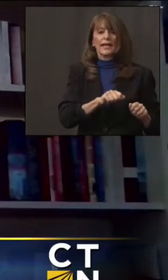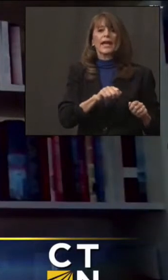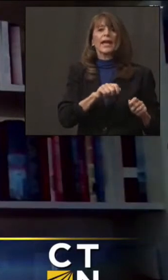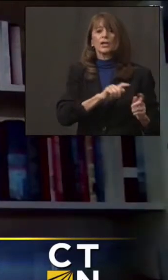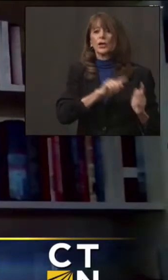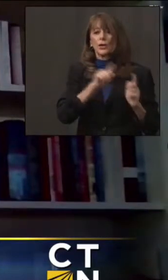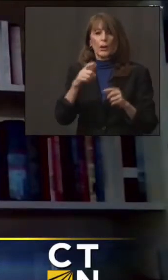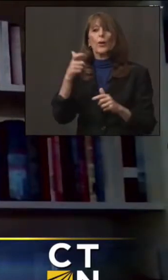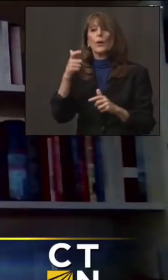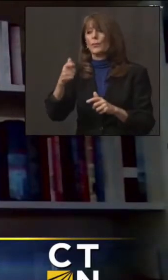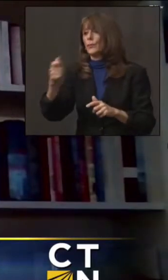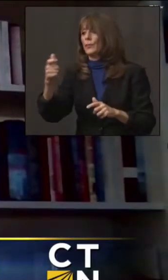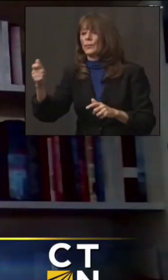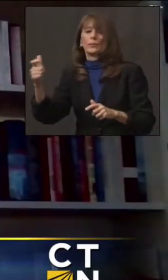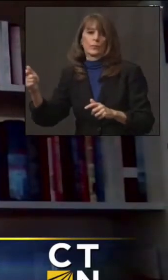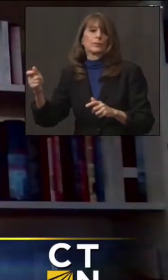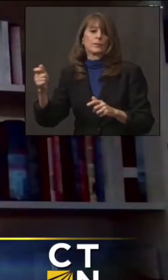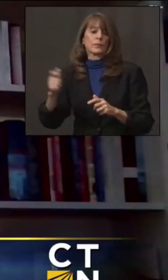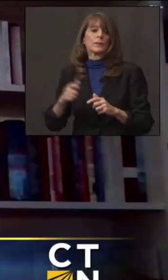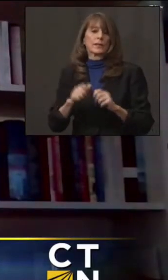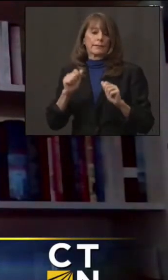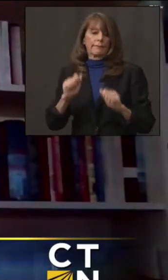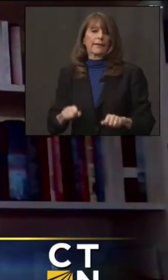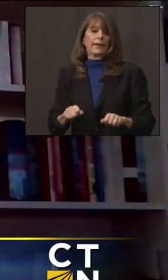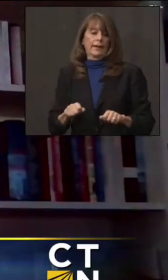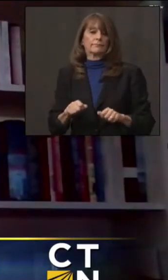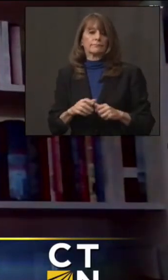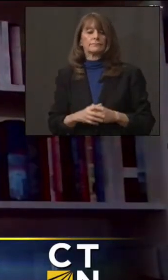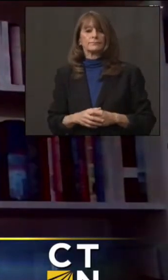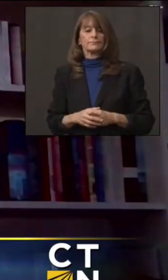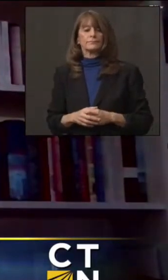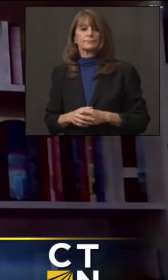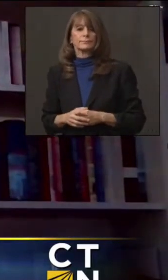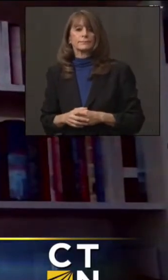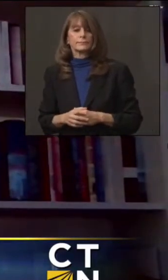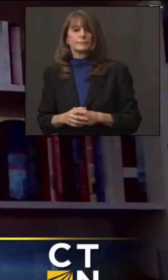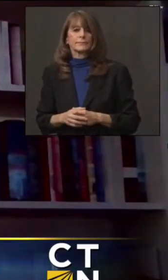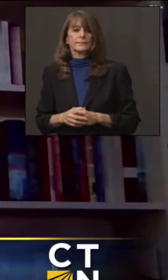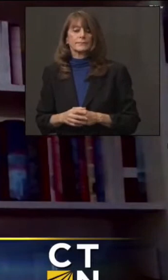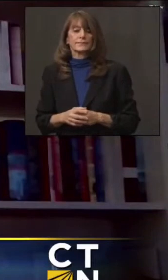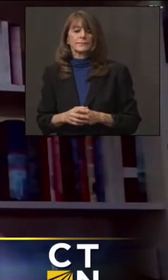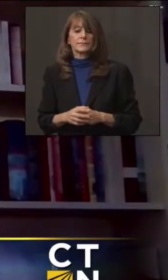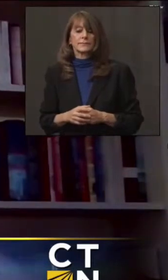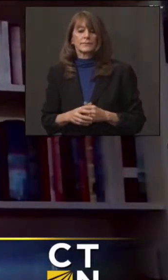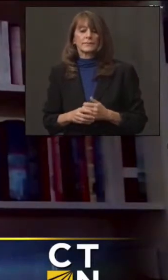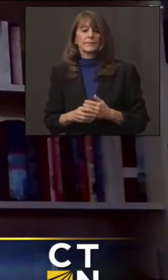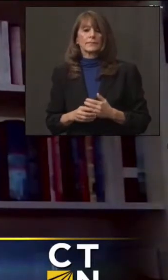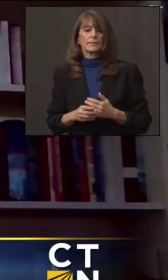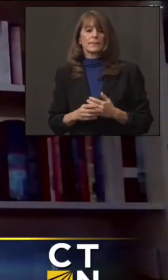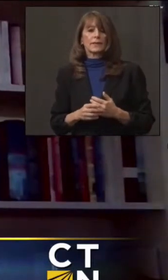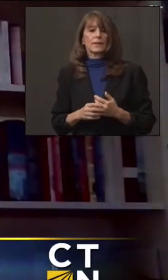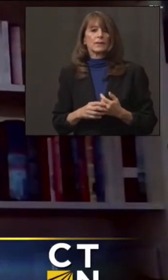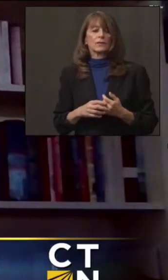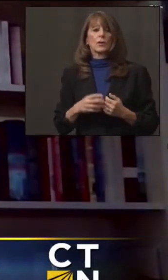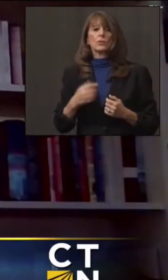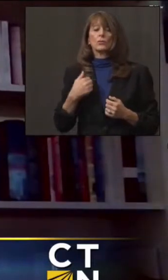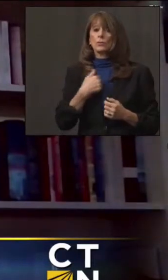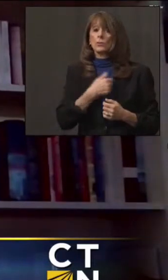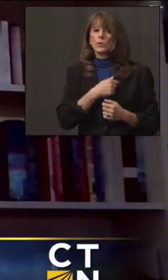the whole system, residents and staff. So such that we really don't need